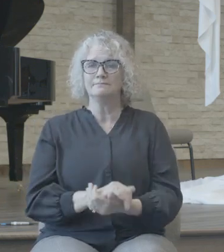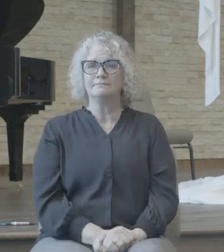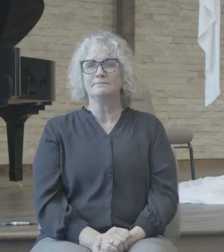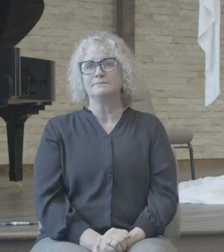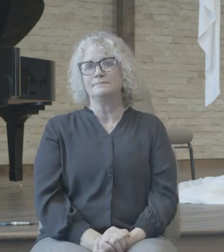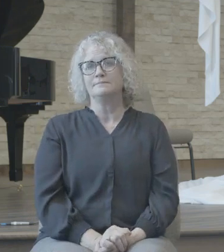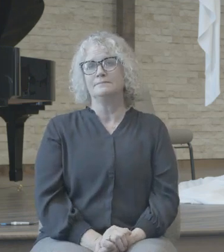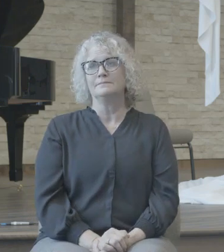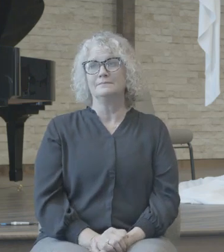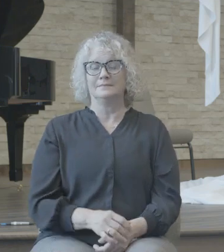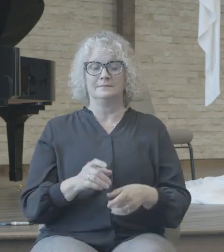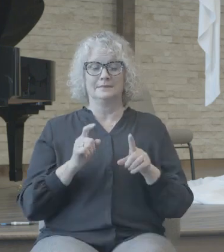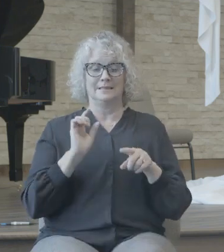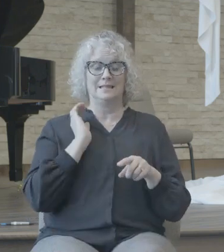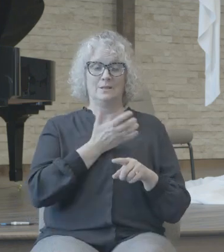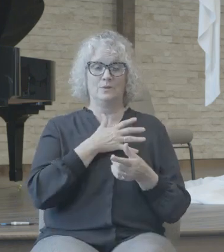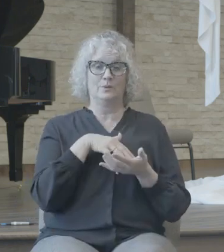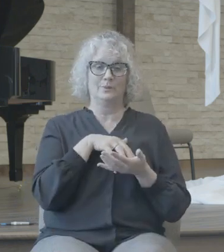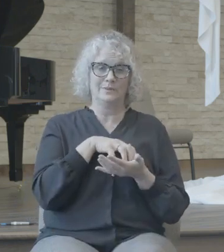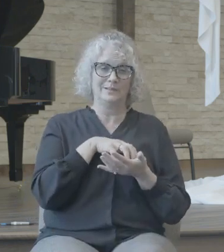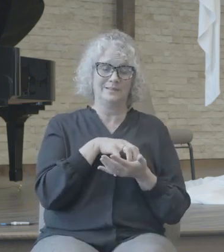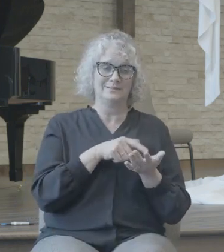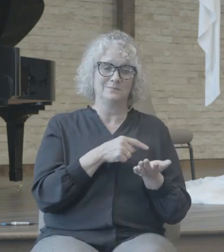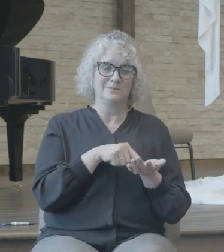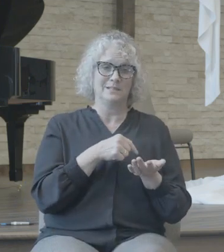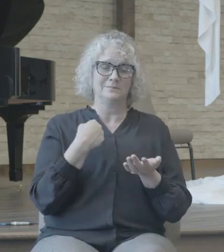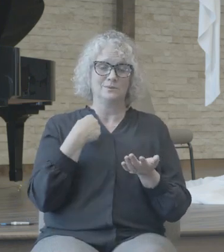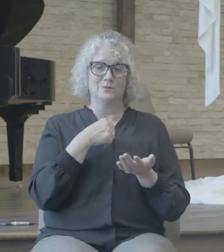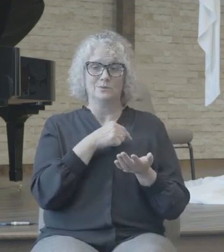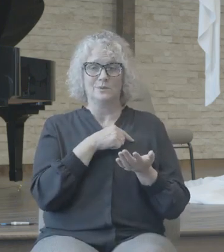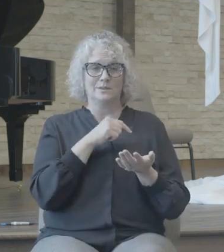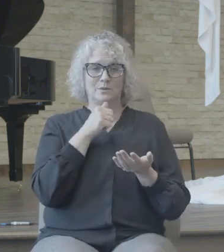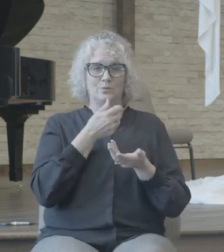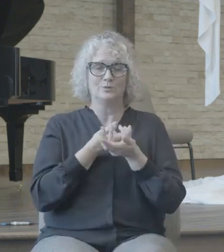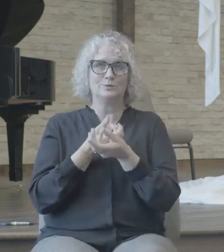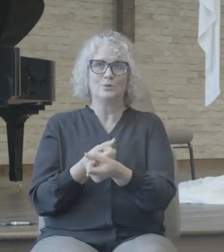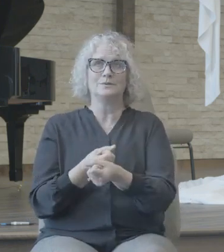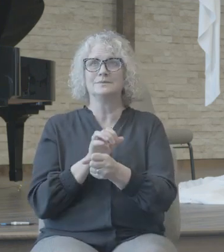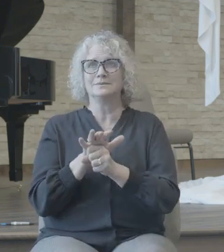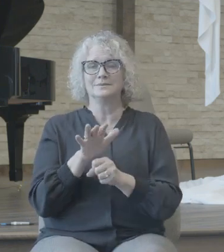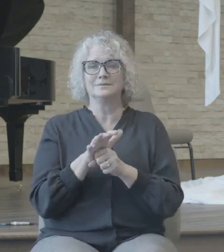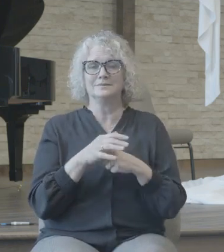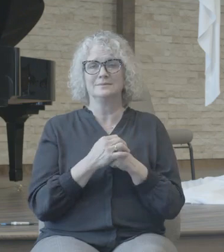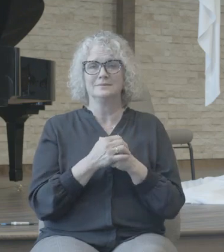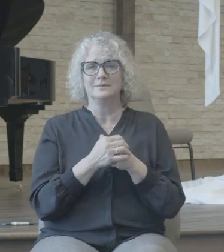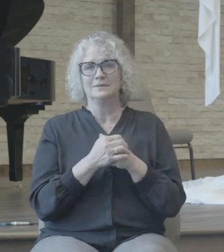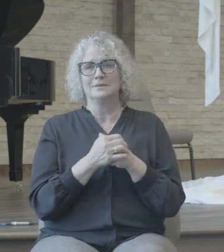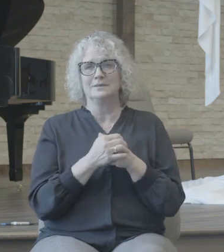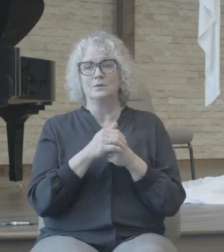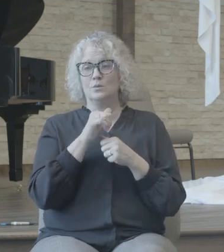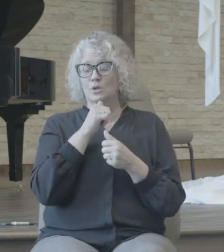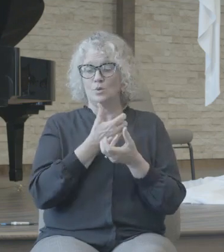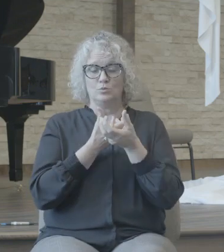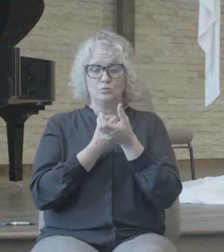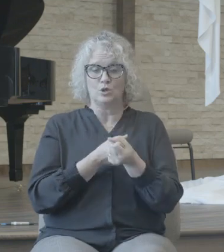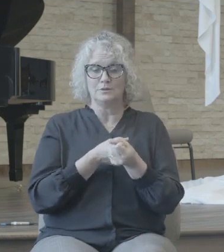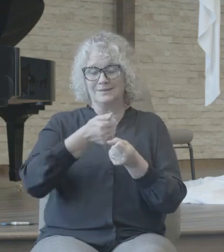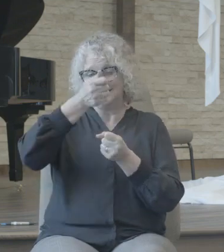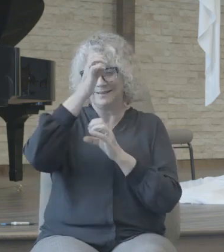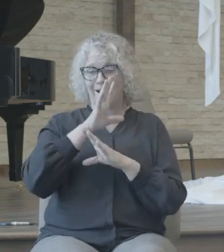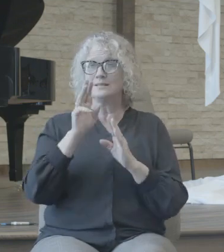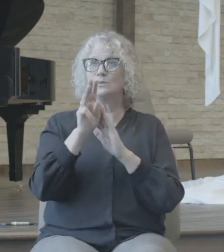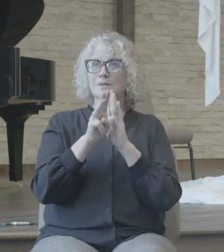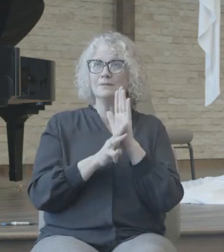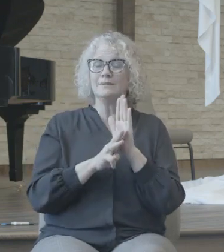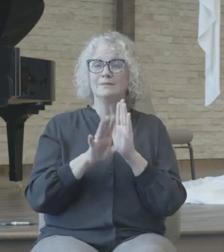Now, in our weakness, we sometimes don't trust. We don't trust the will of God. We don't trust the